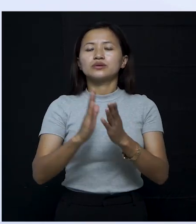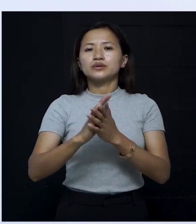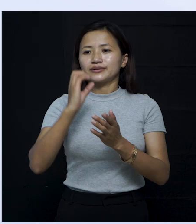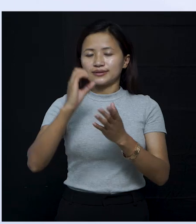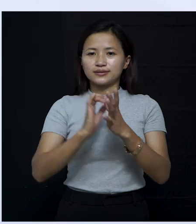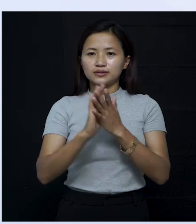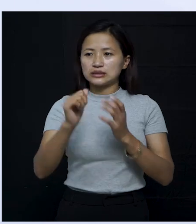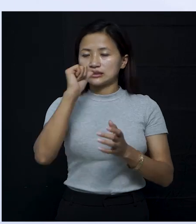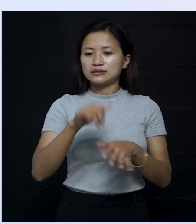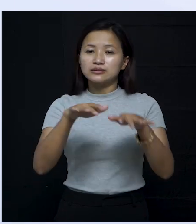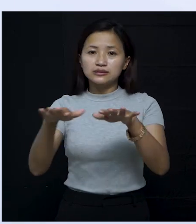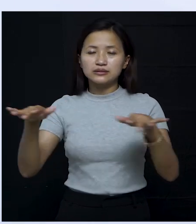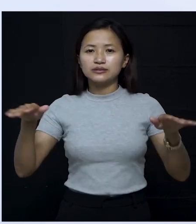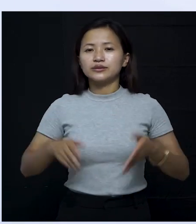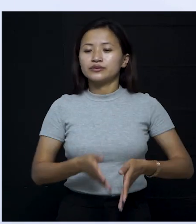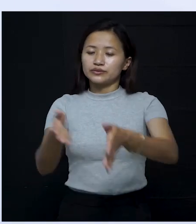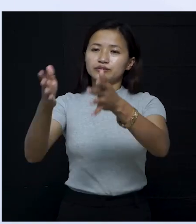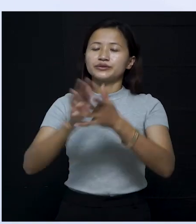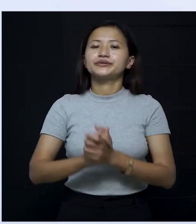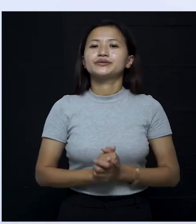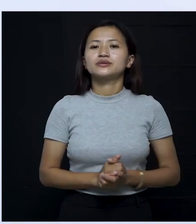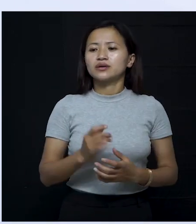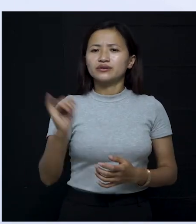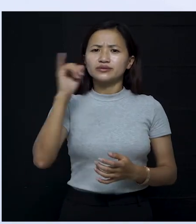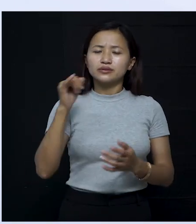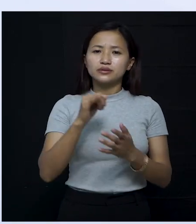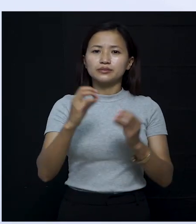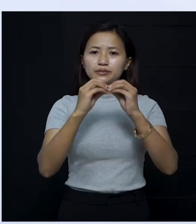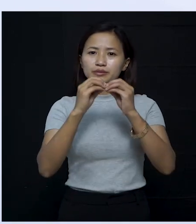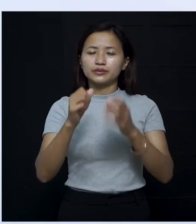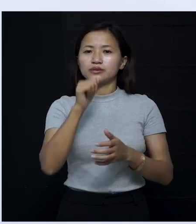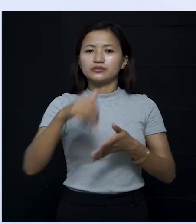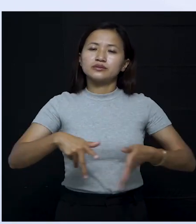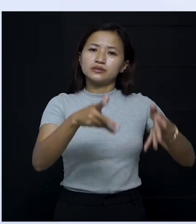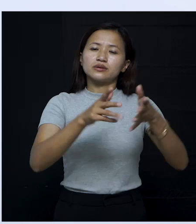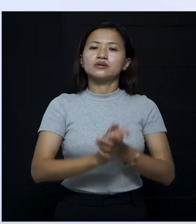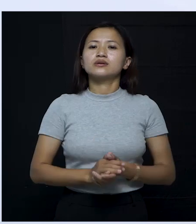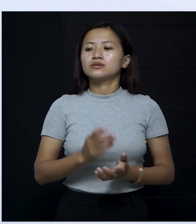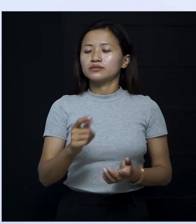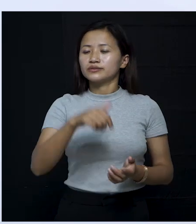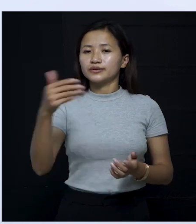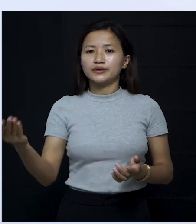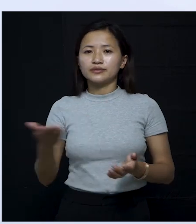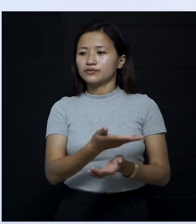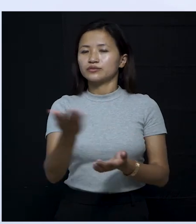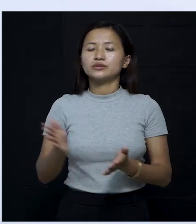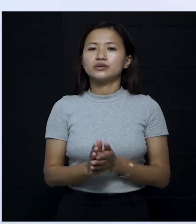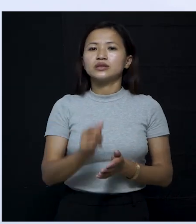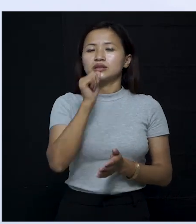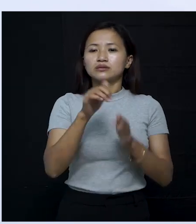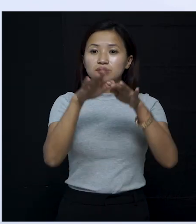the Brahmaputra River, we have 6 rivers there which flows into Brahmaputra. Then from there, it flows into the